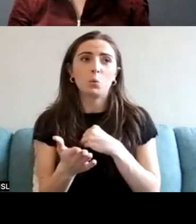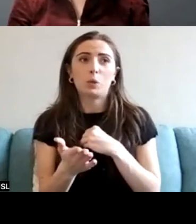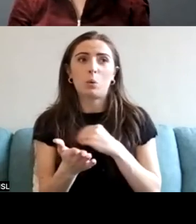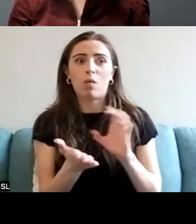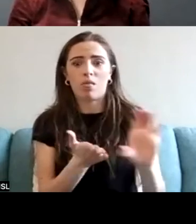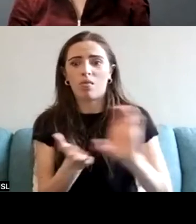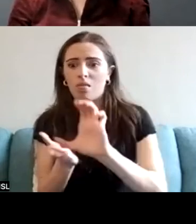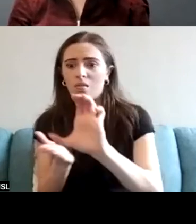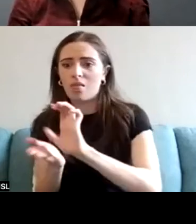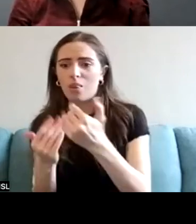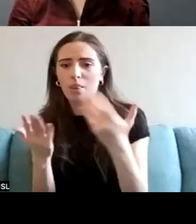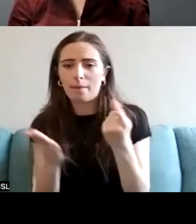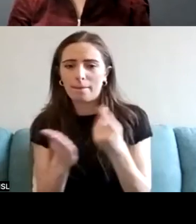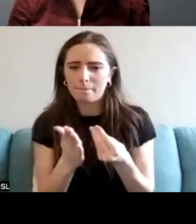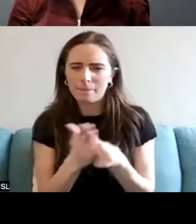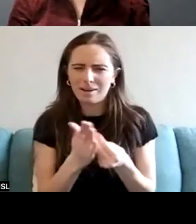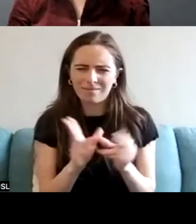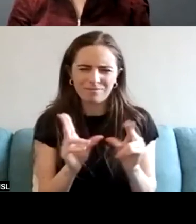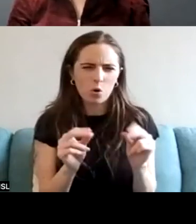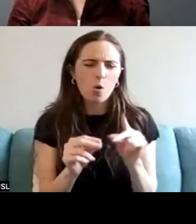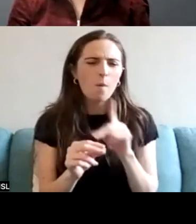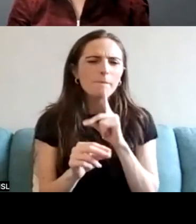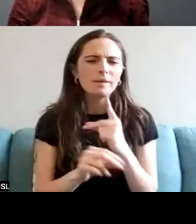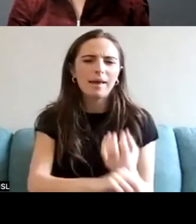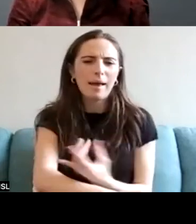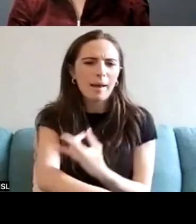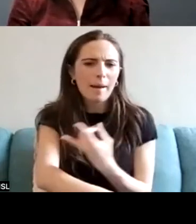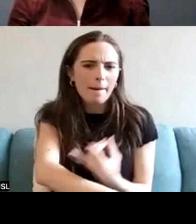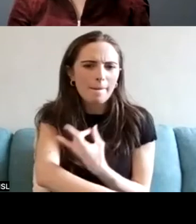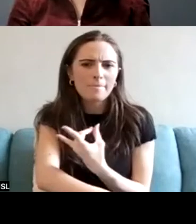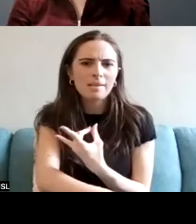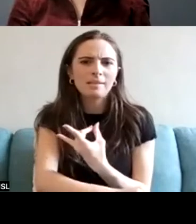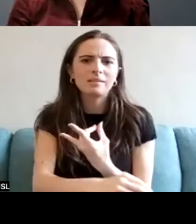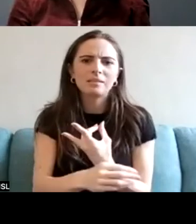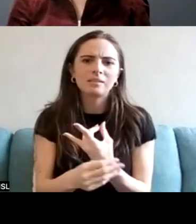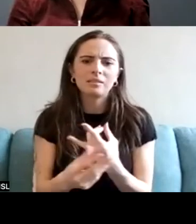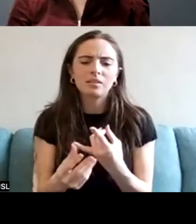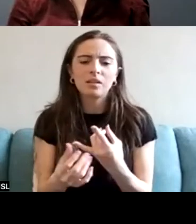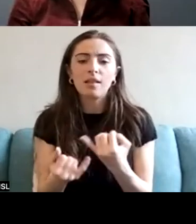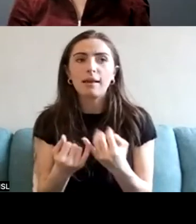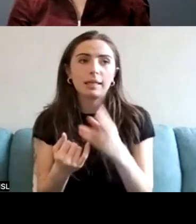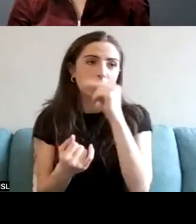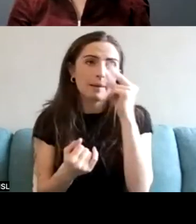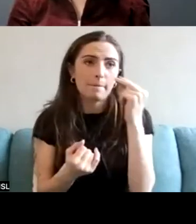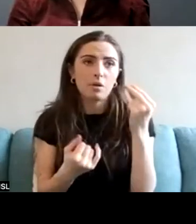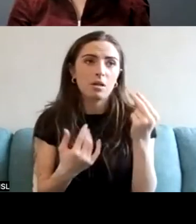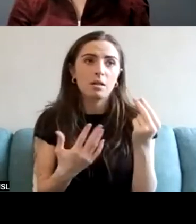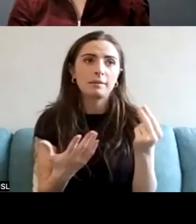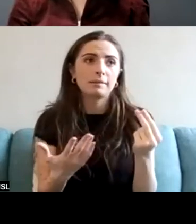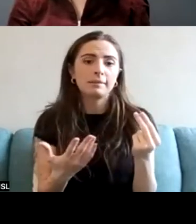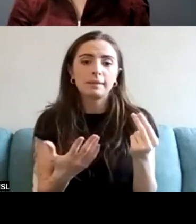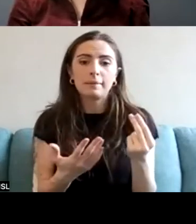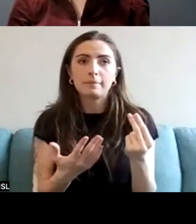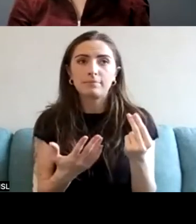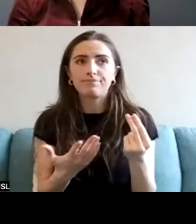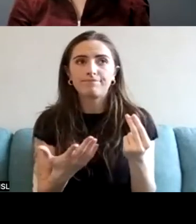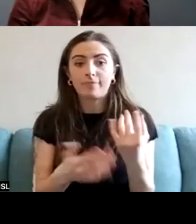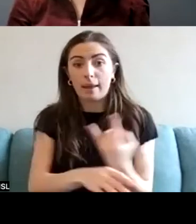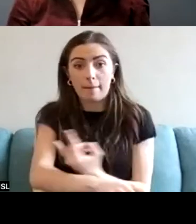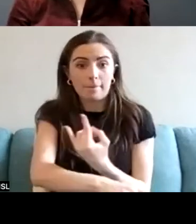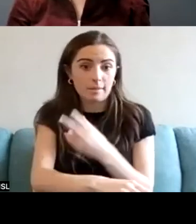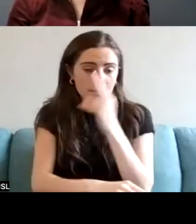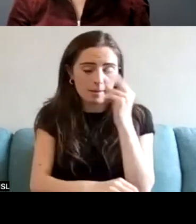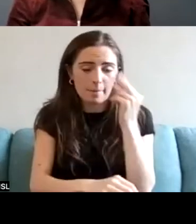differences. It's just about developing a habit. So it could, an example of developing a habit, it could